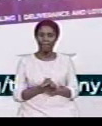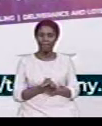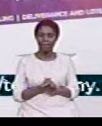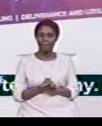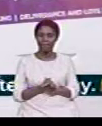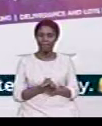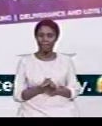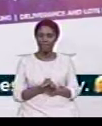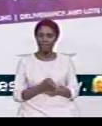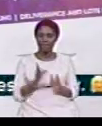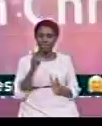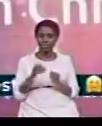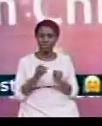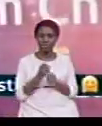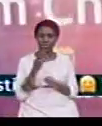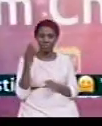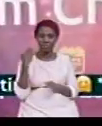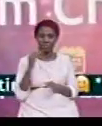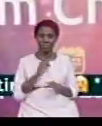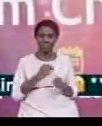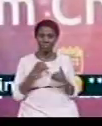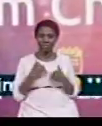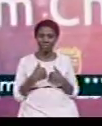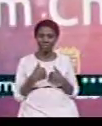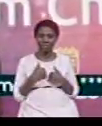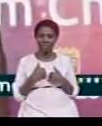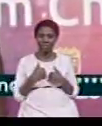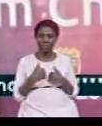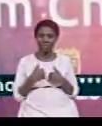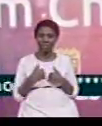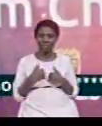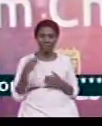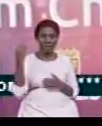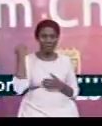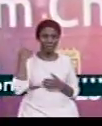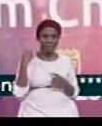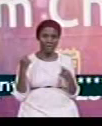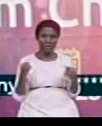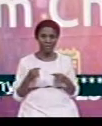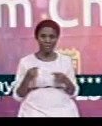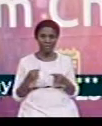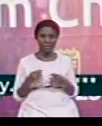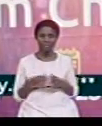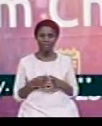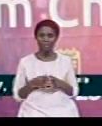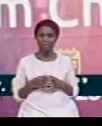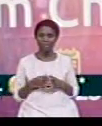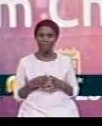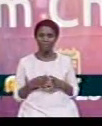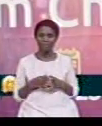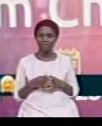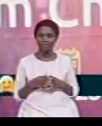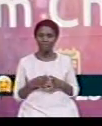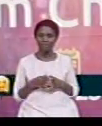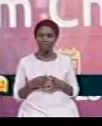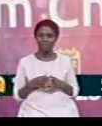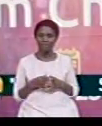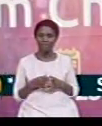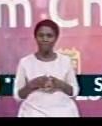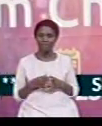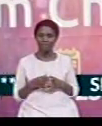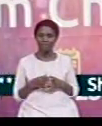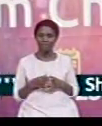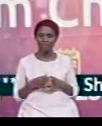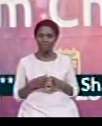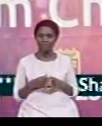1 year ago, I had a back pain out of lifting a heavy metal. So